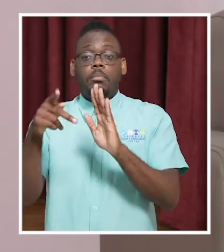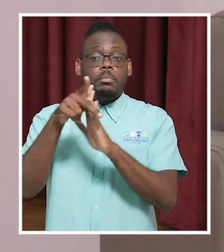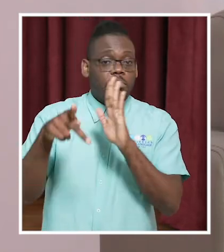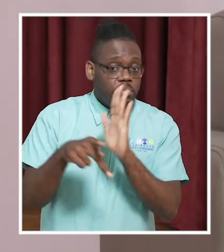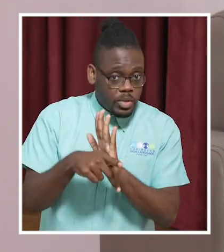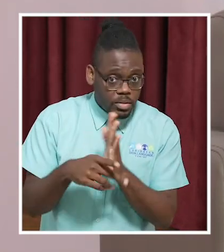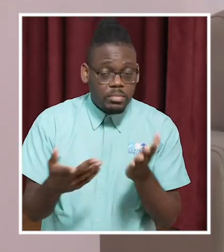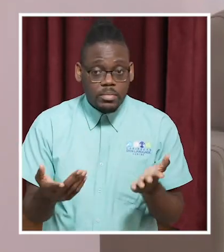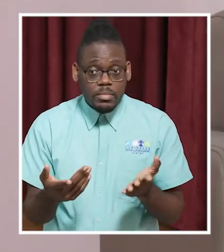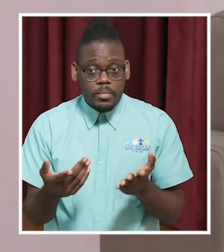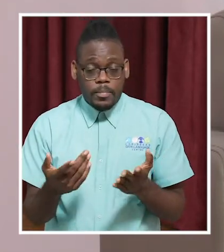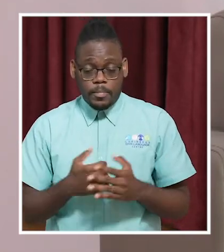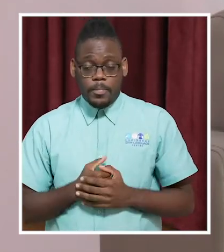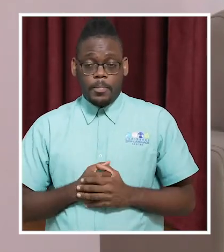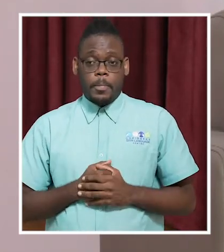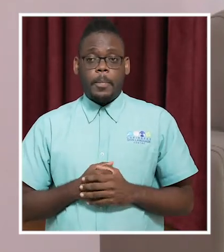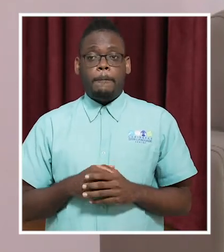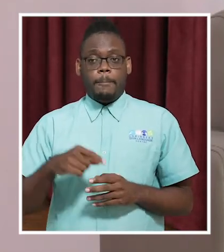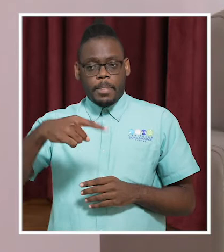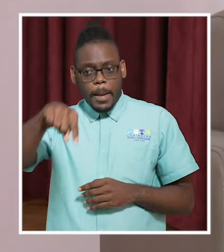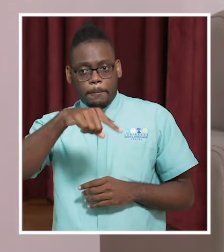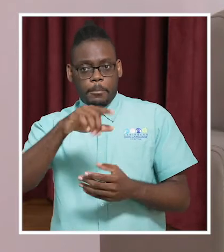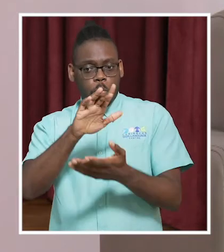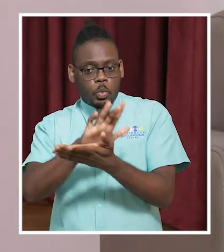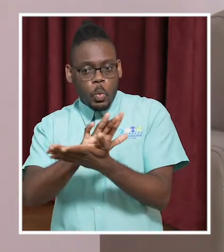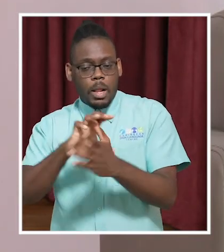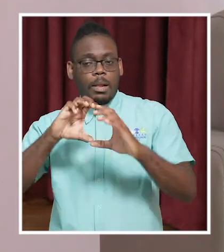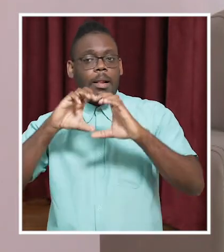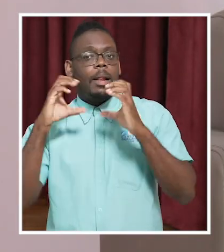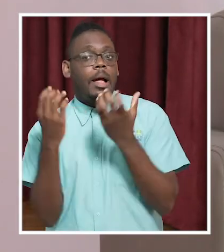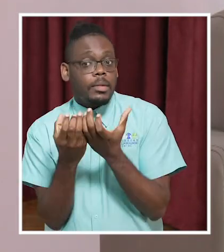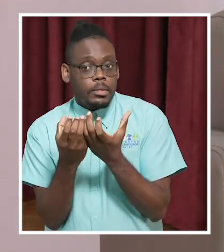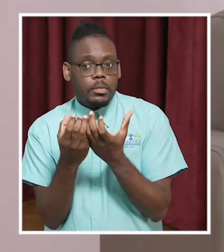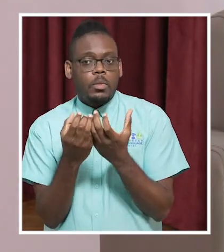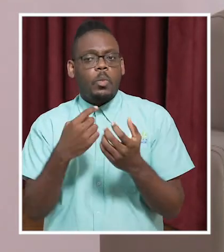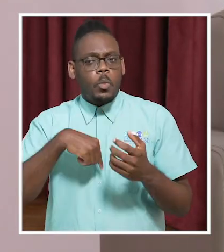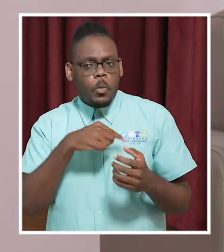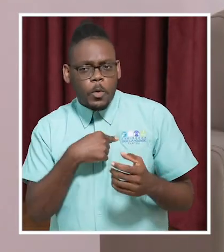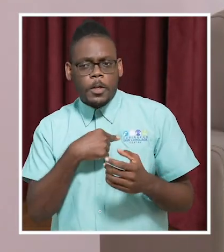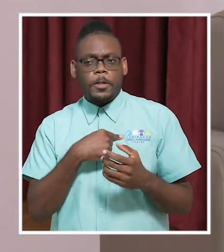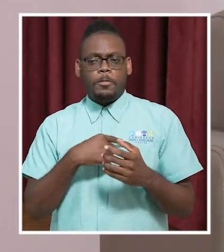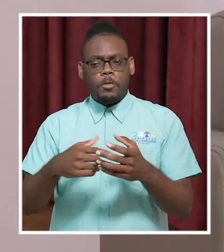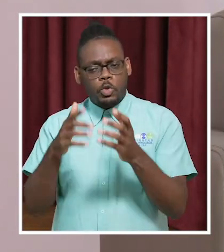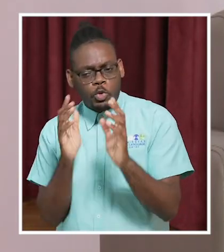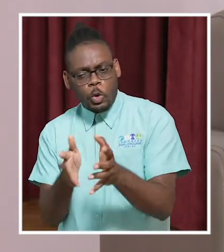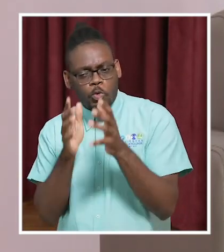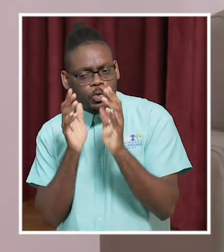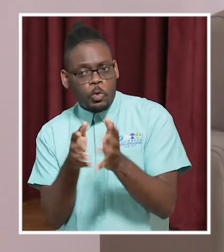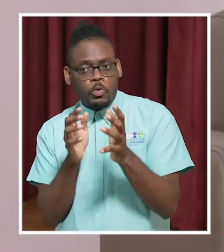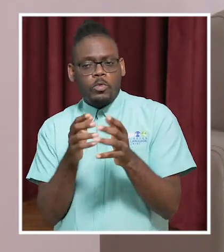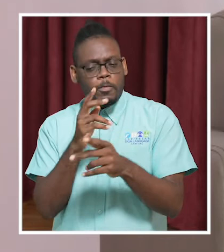the classroom, so that policymakers are going to find ways now to incorporate handling children